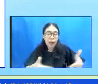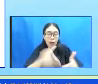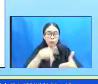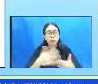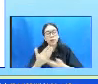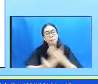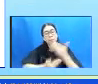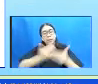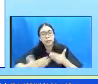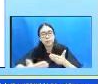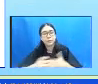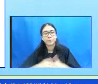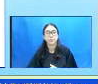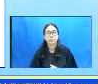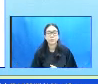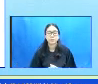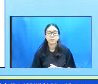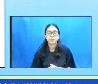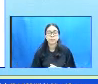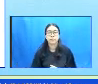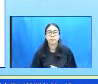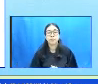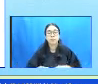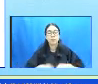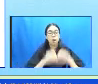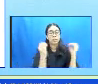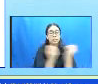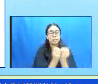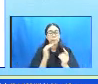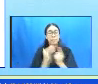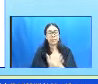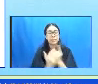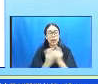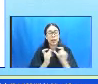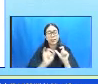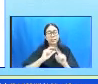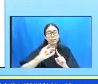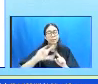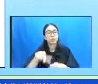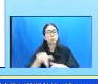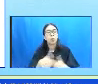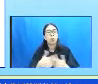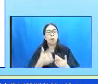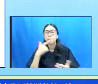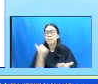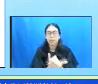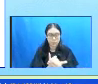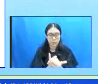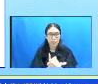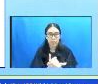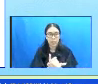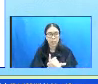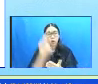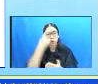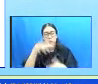Civil society organizations play a crucial role in voicing the experiences, the concerns, and the interests of